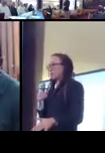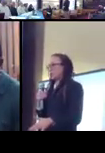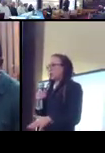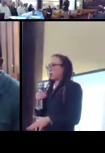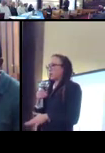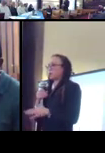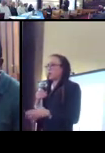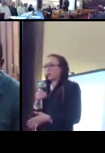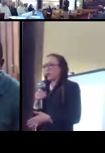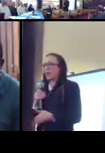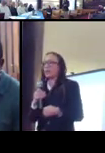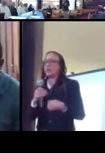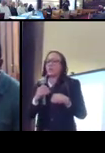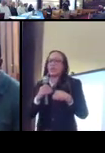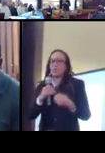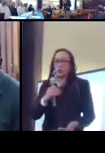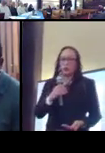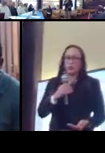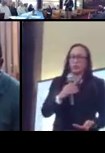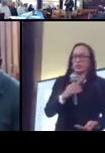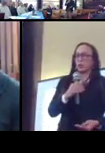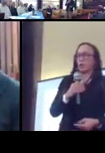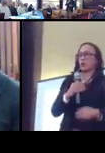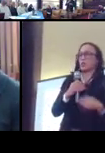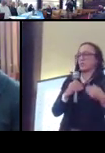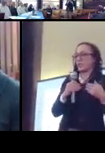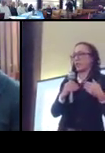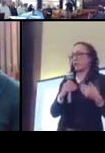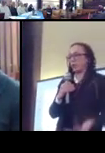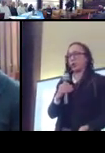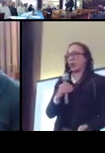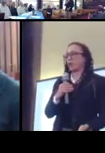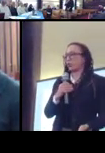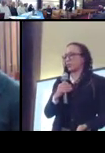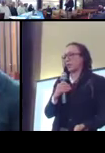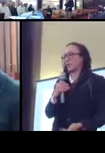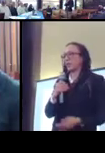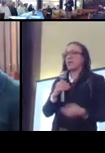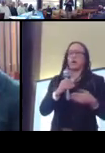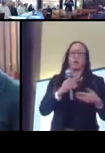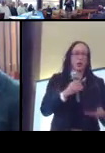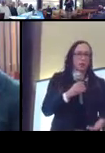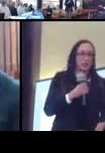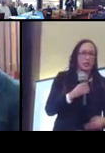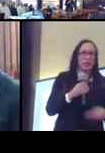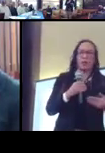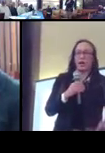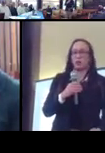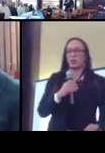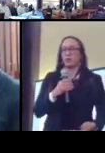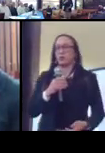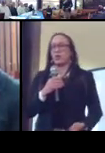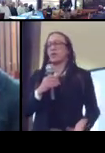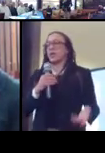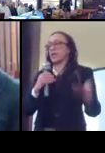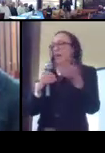a one-size-fits-all, because we know that anyone who touches this plan will need to get a very quick understanding of what it means to them,